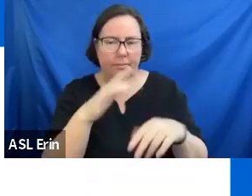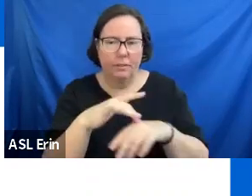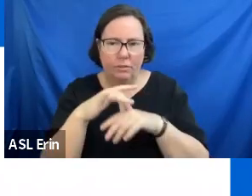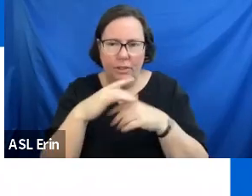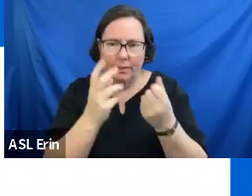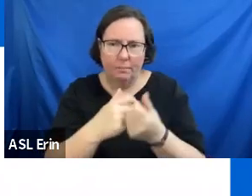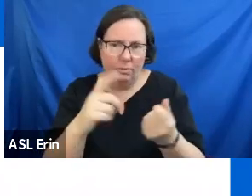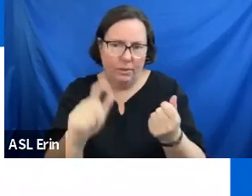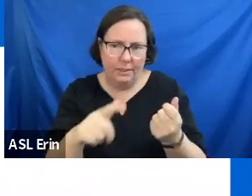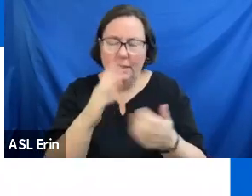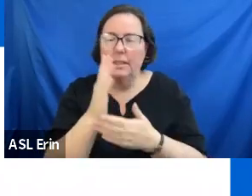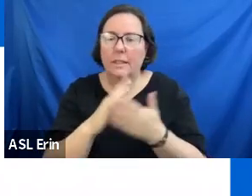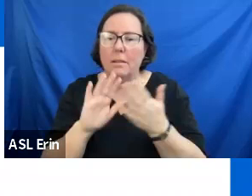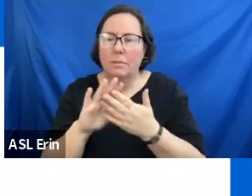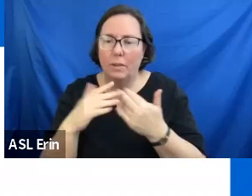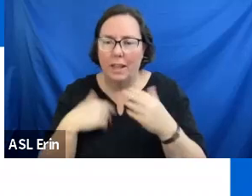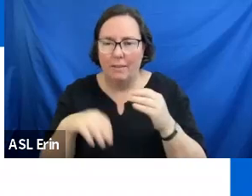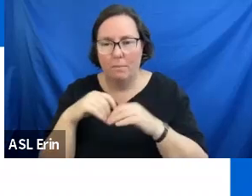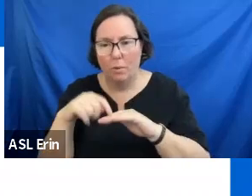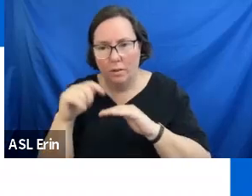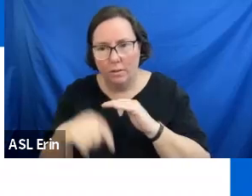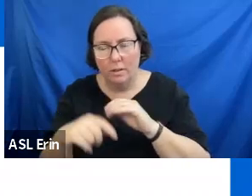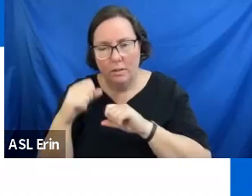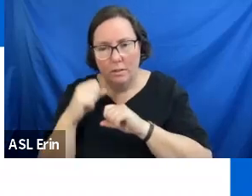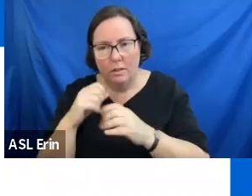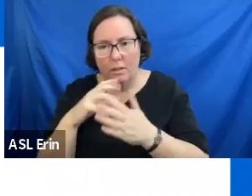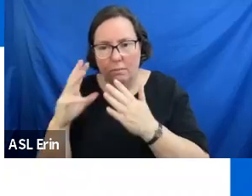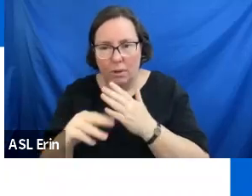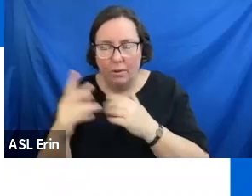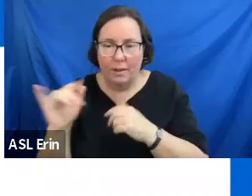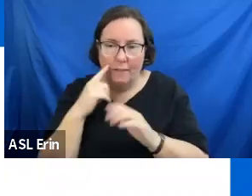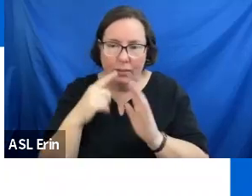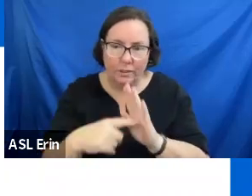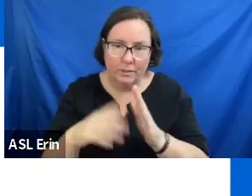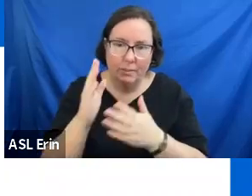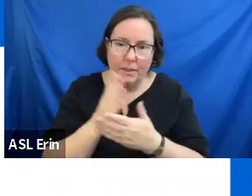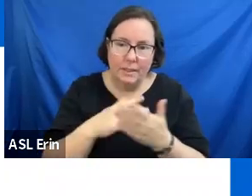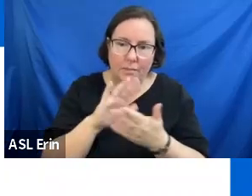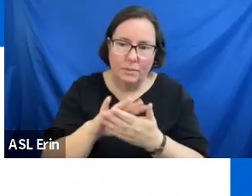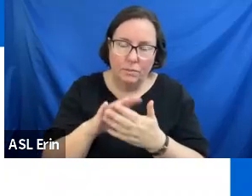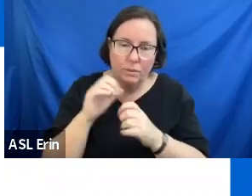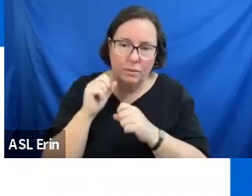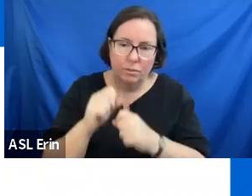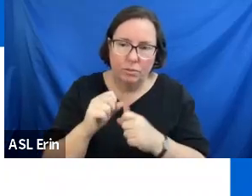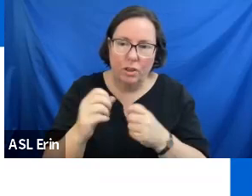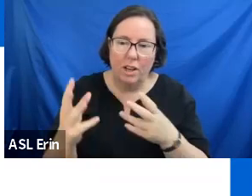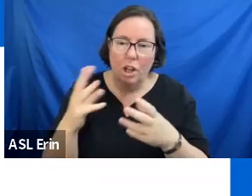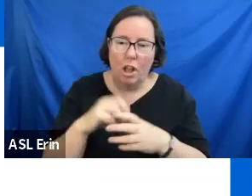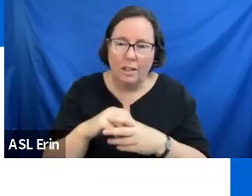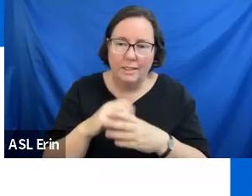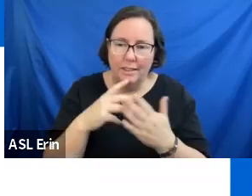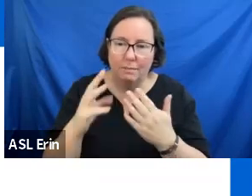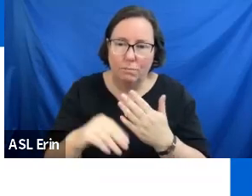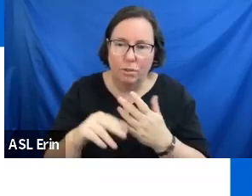some schools may have more robust programming. For example, there are a few of our schools that have really strong autism